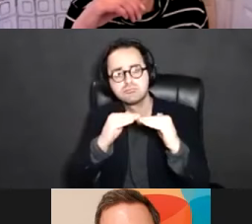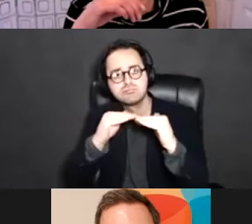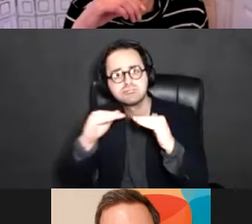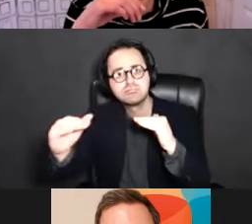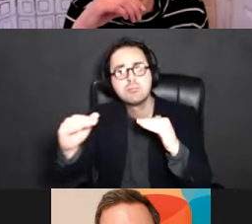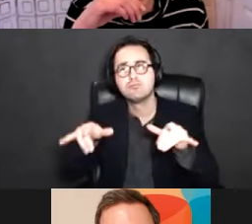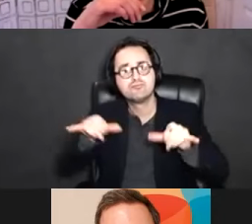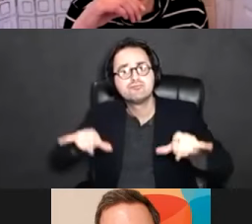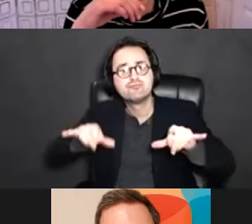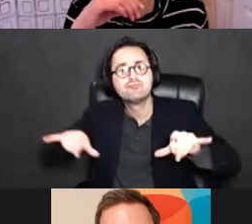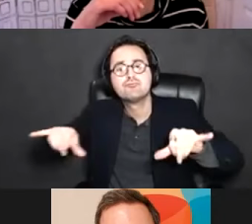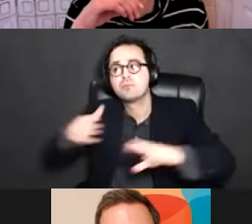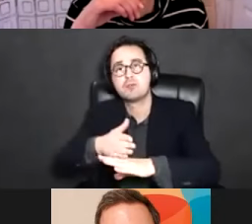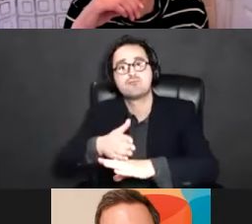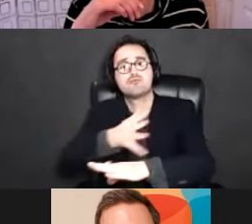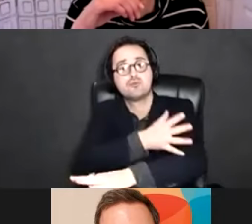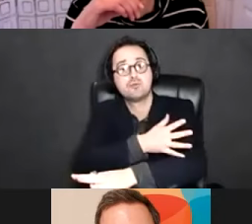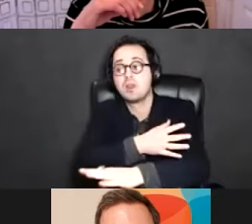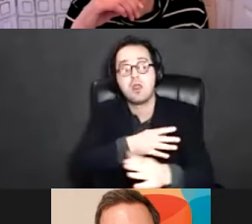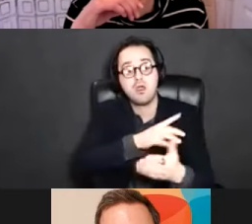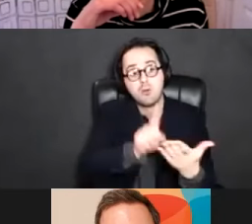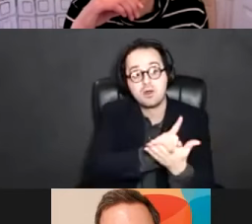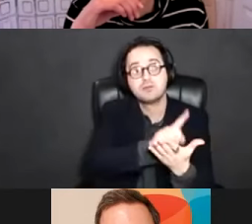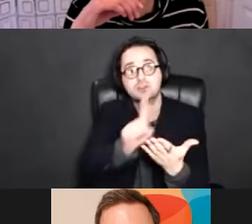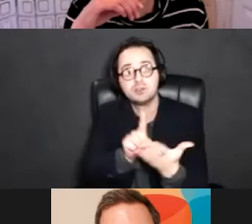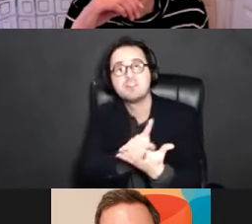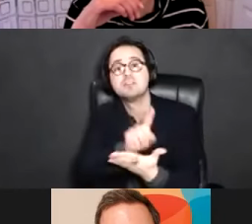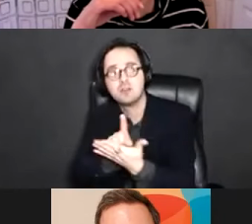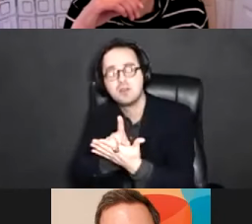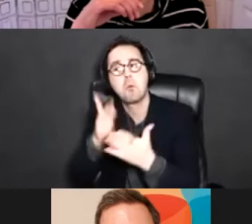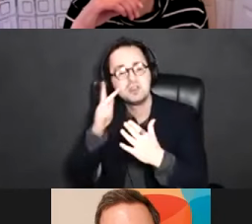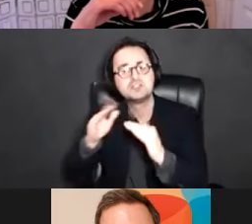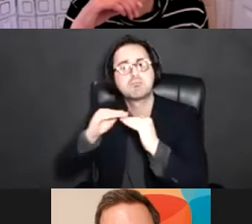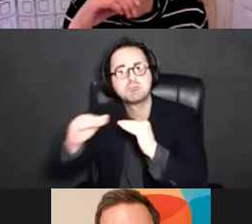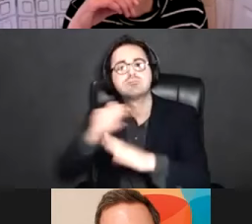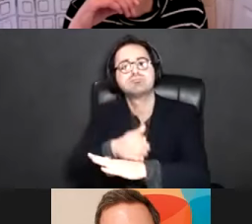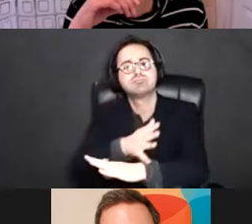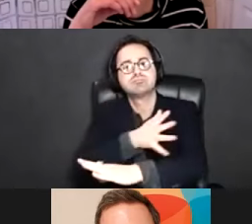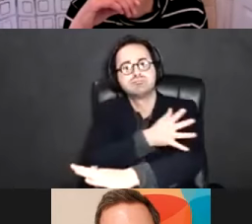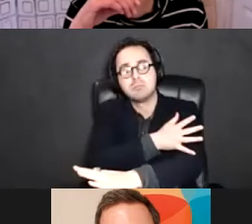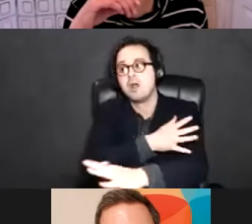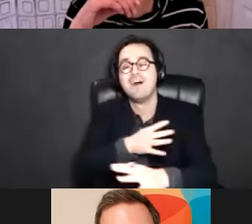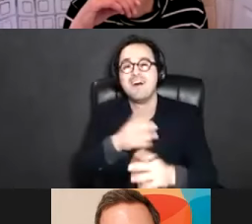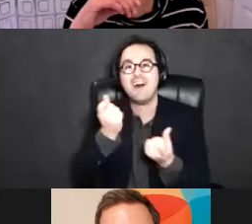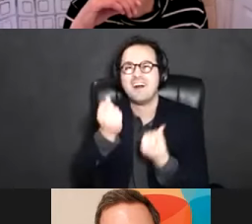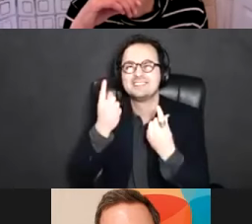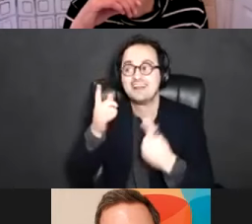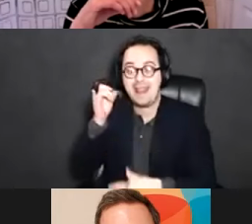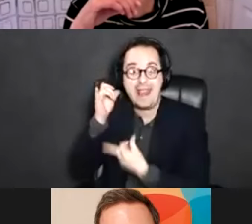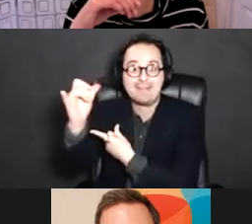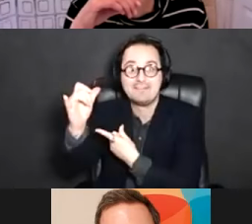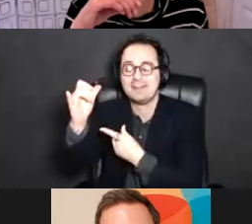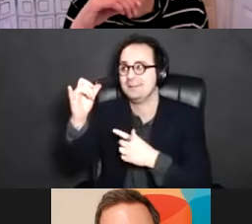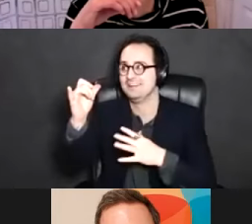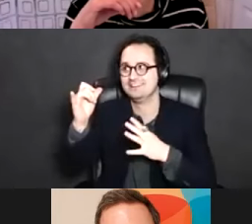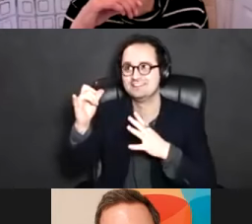same improvement for each hour of intervention. At some point that has, you can't get to infinite reading skills. So at some point that's going to